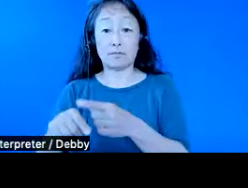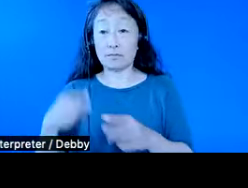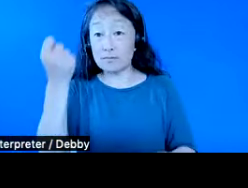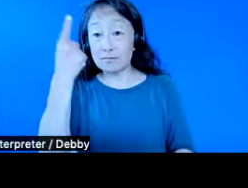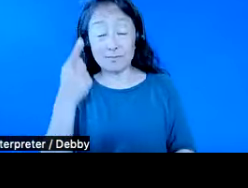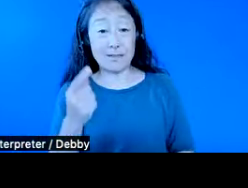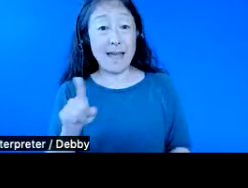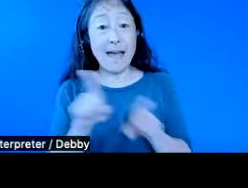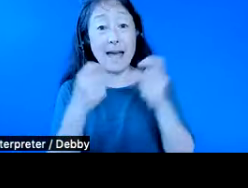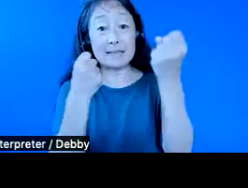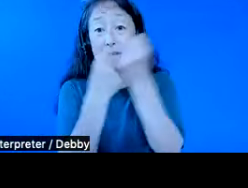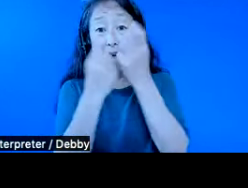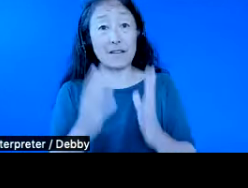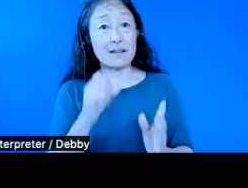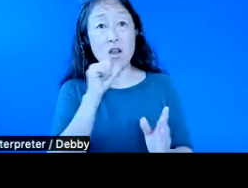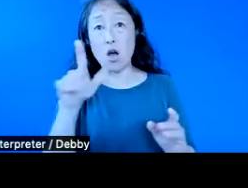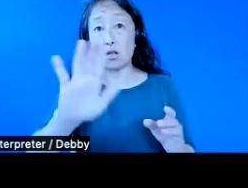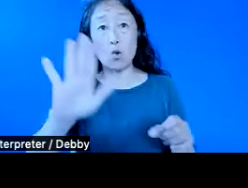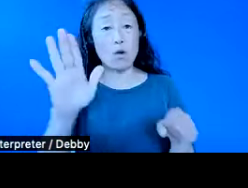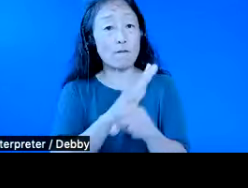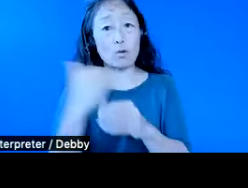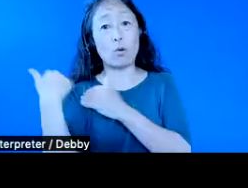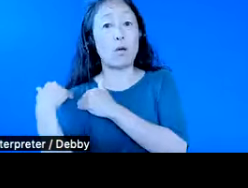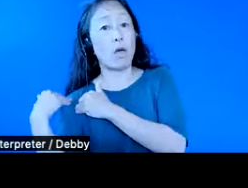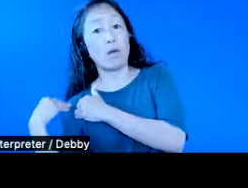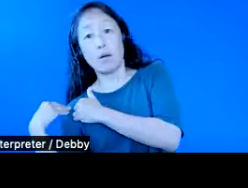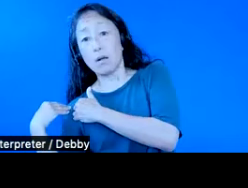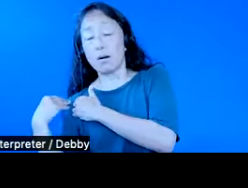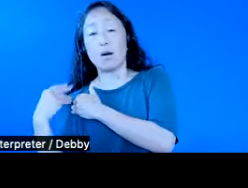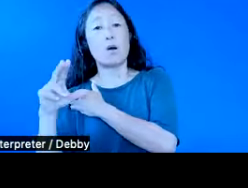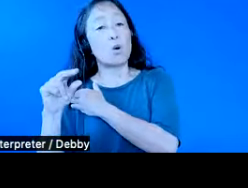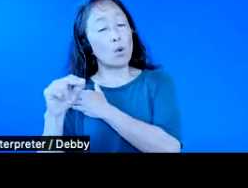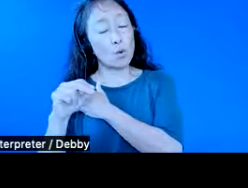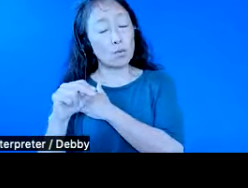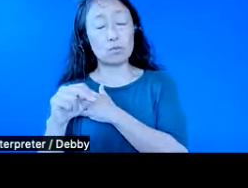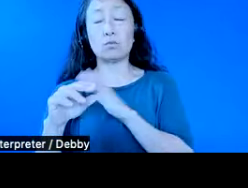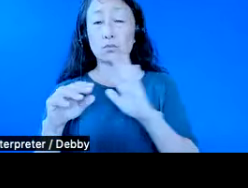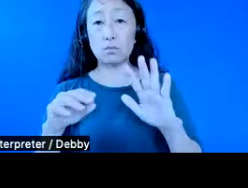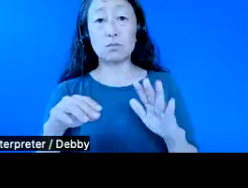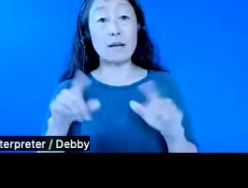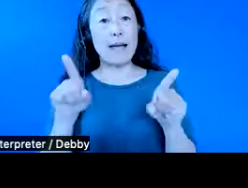big load to carry. And as an advocate, you can only do the best you could do. So what you